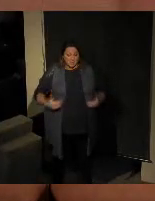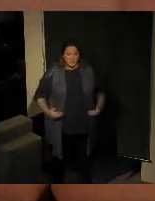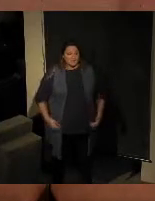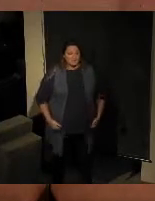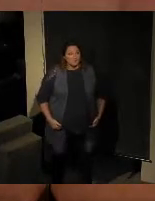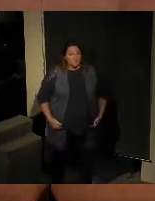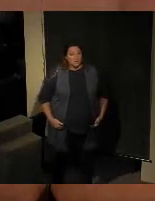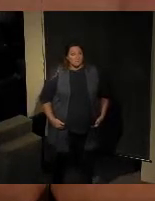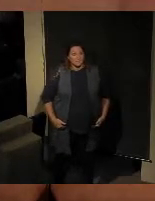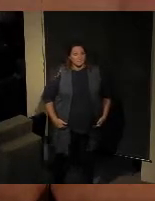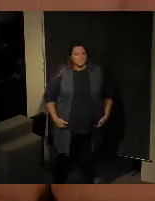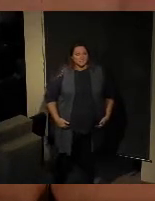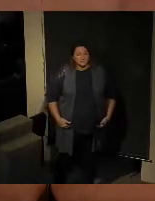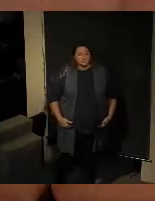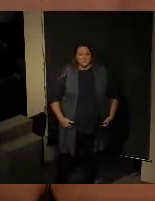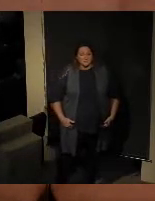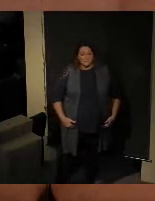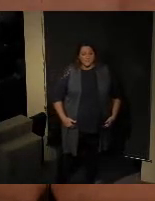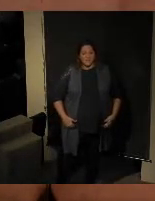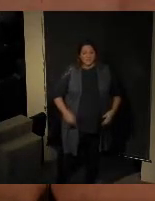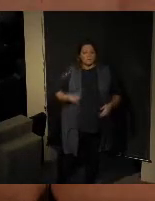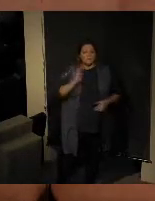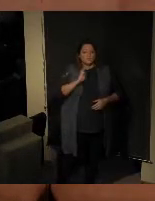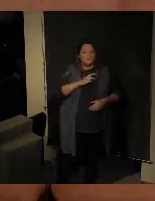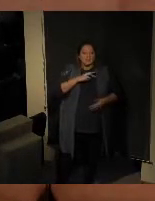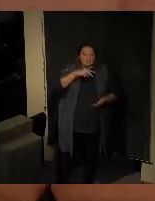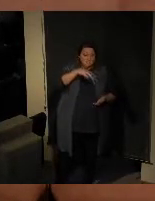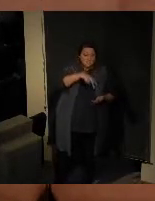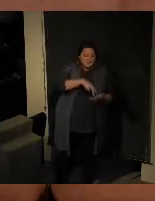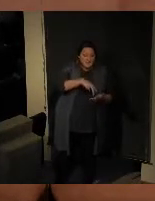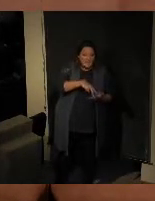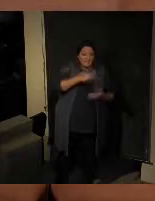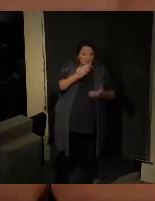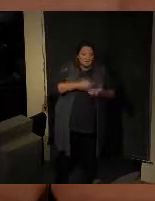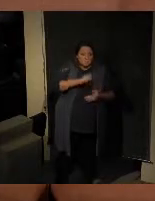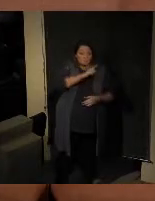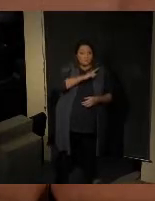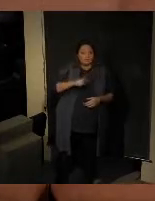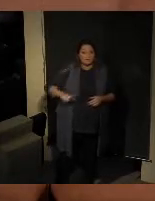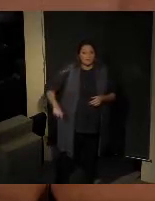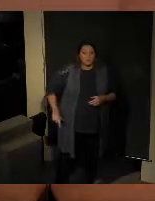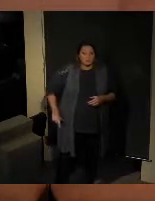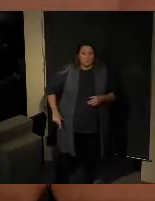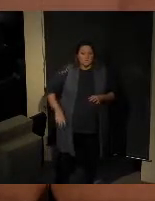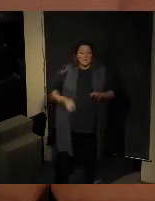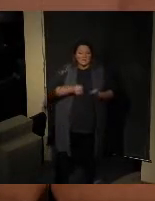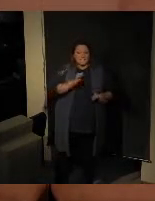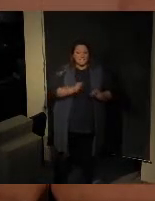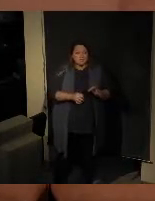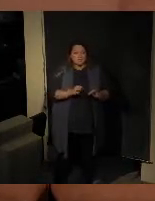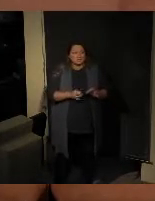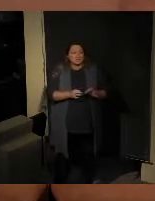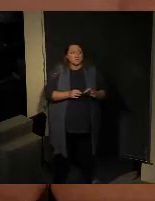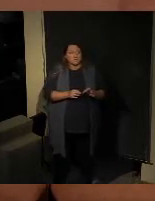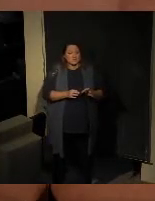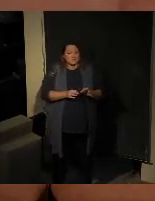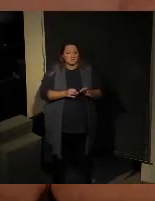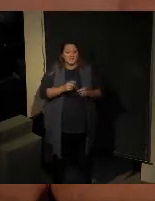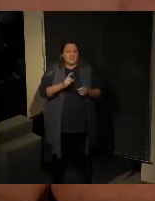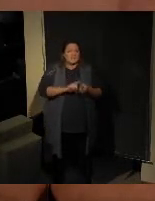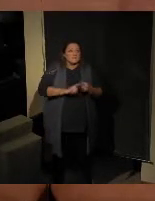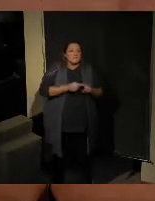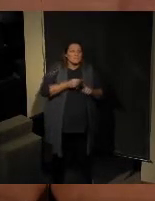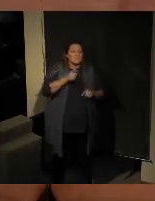have to flee away from before his face? Well, friend, whether you believe it or not, you too someday will have to stand